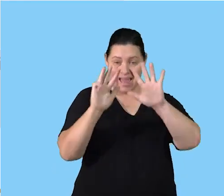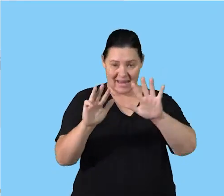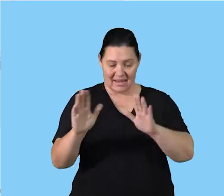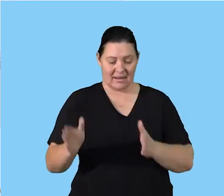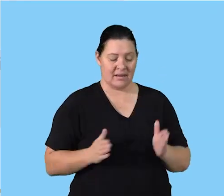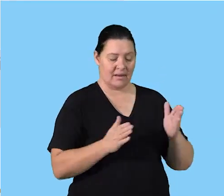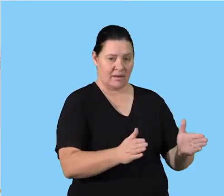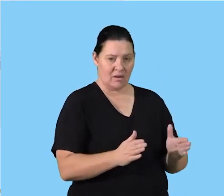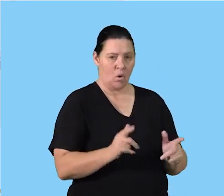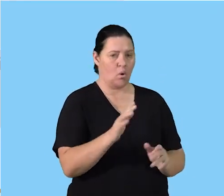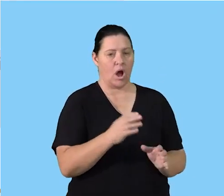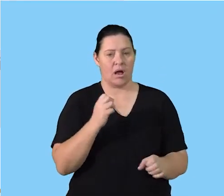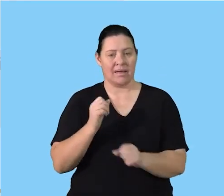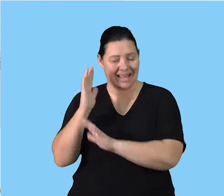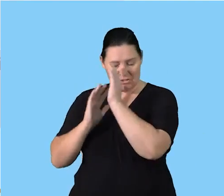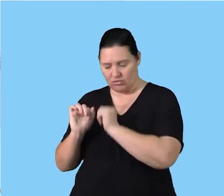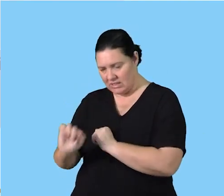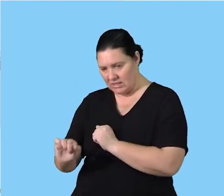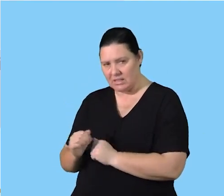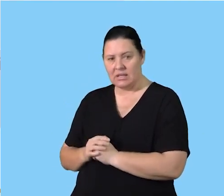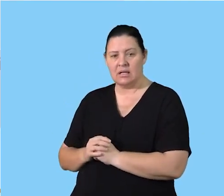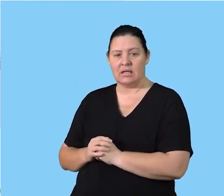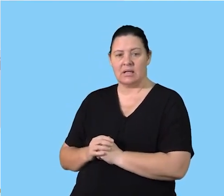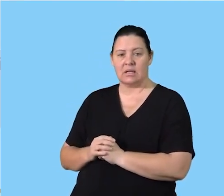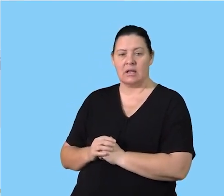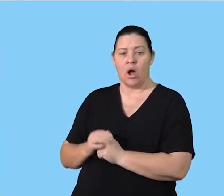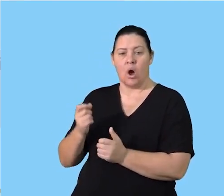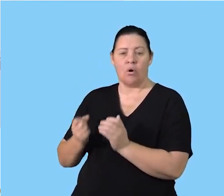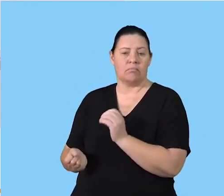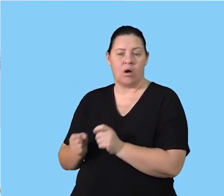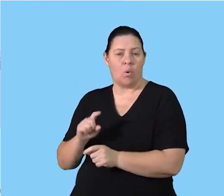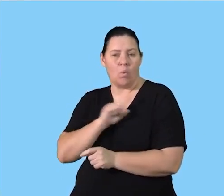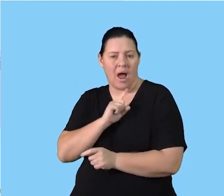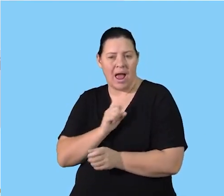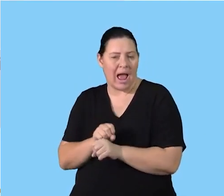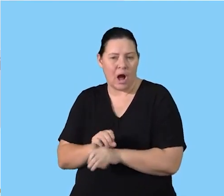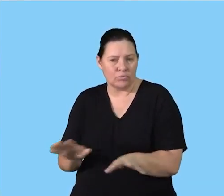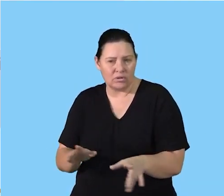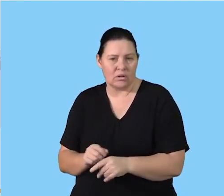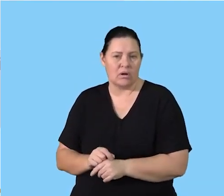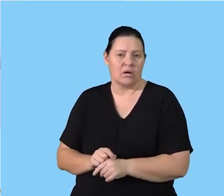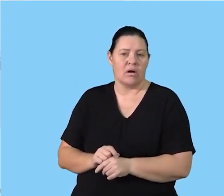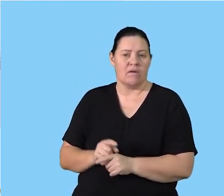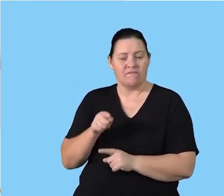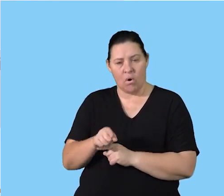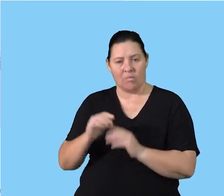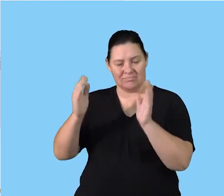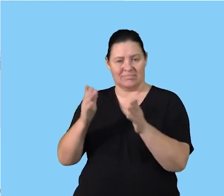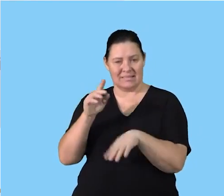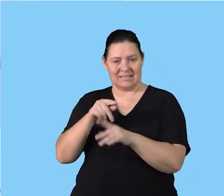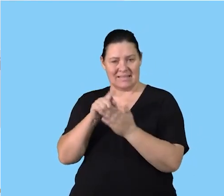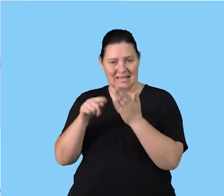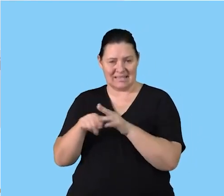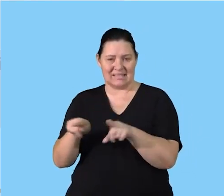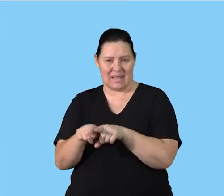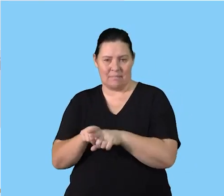history grade 9, the causes and outbreak in 1919 to 1945 is still the same. The nuclear